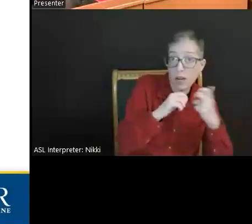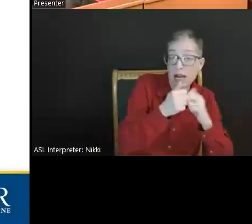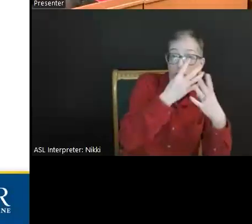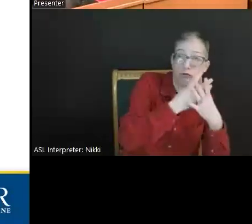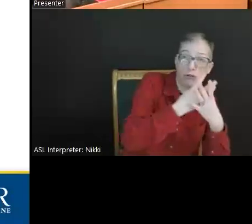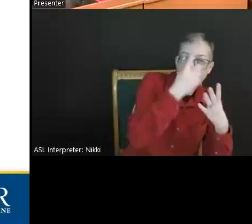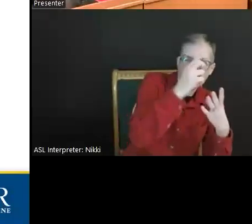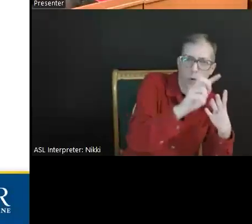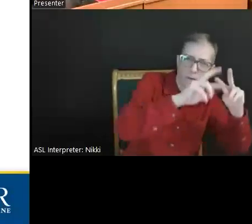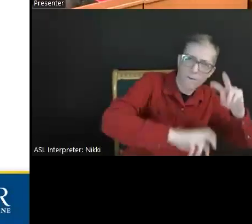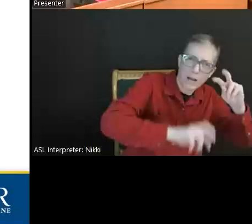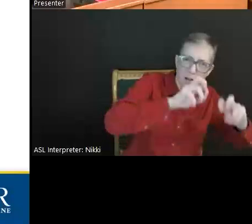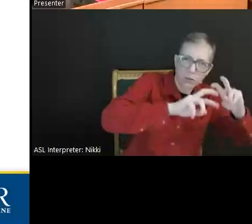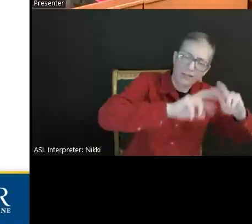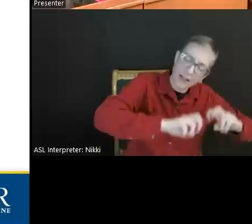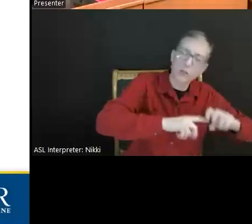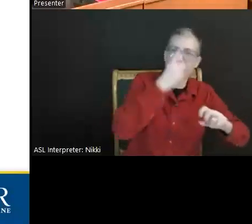them. Thanks.